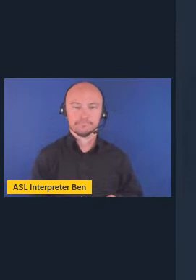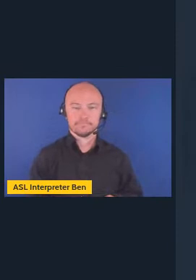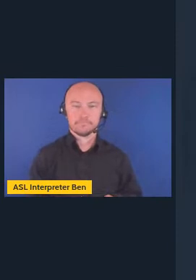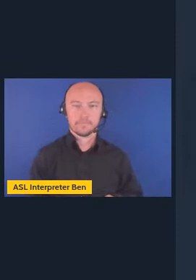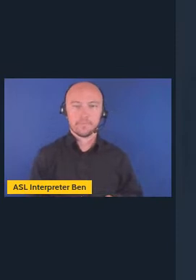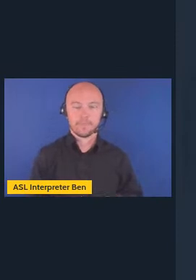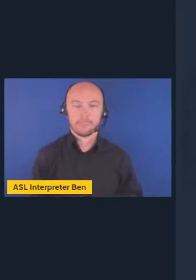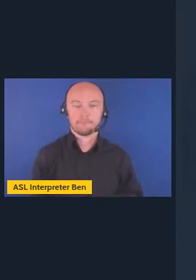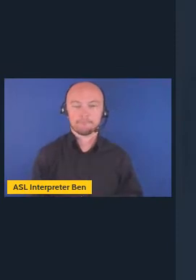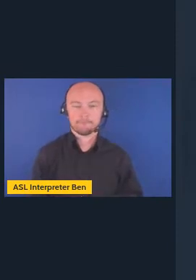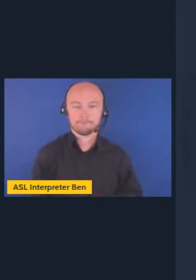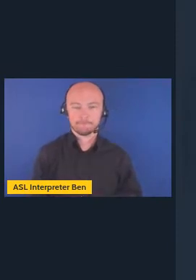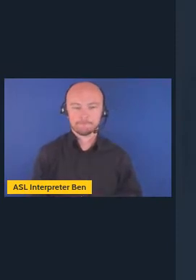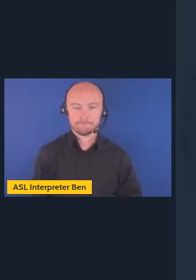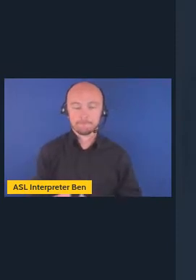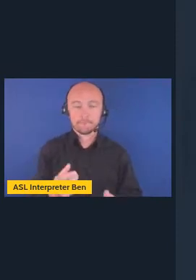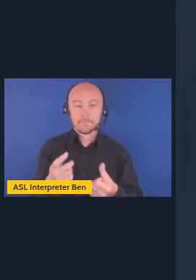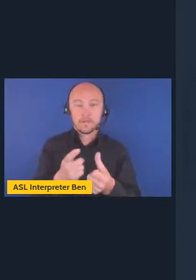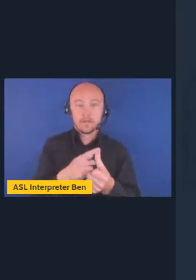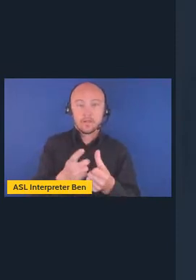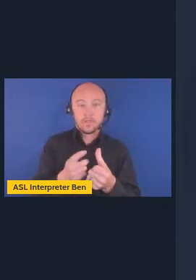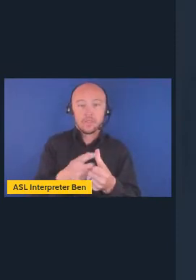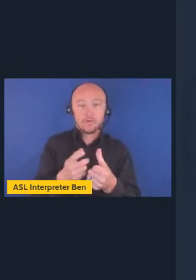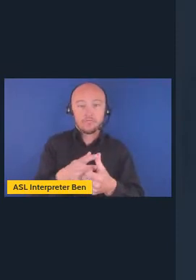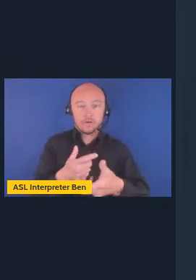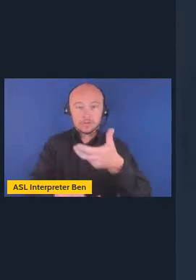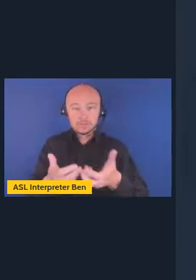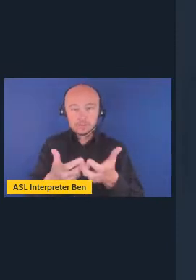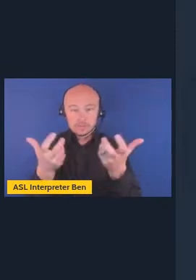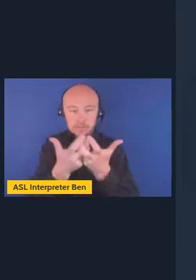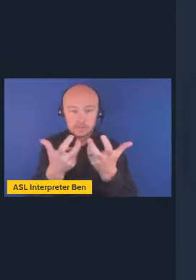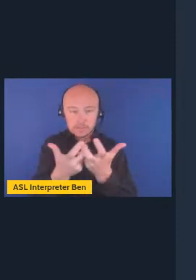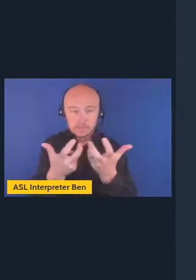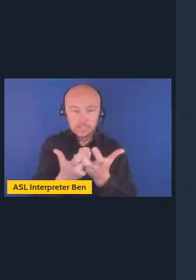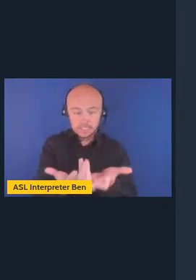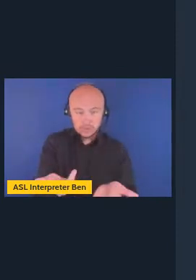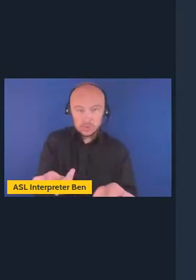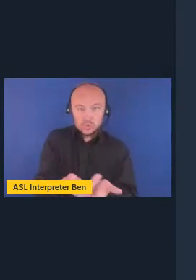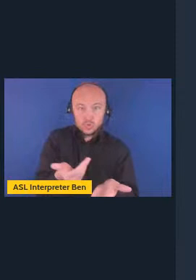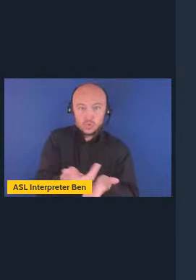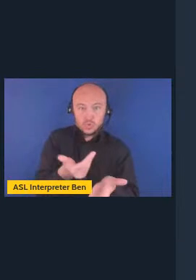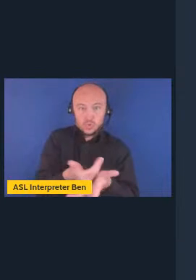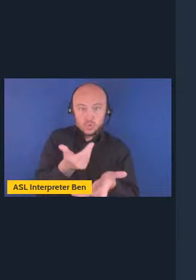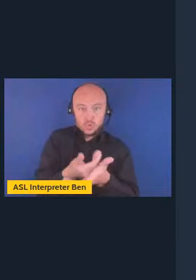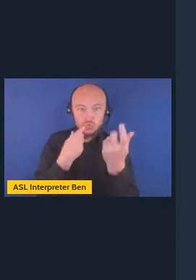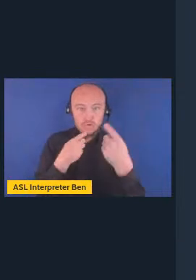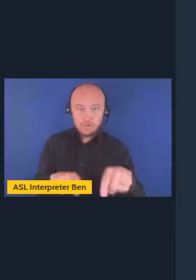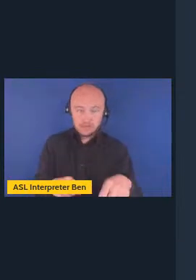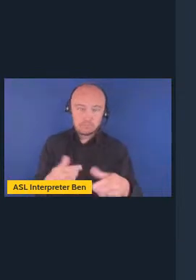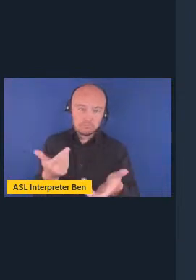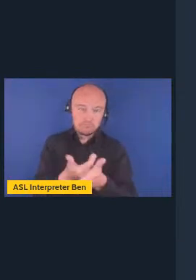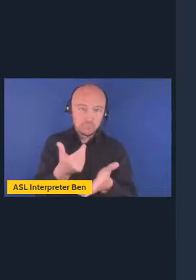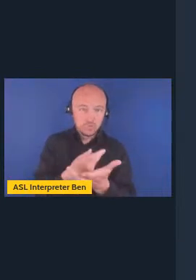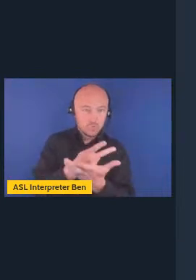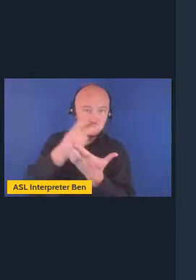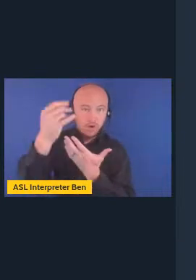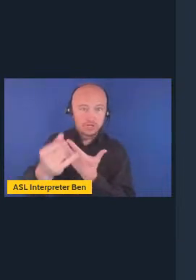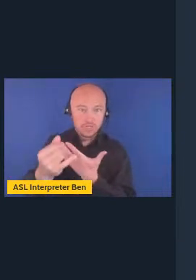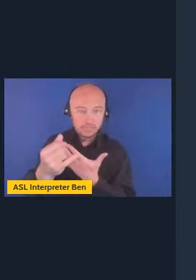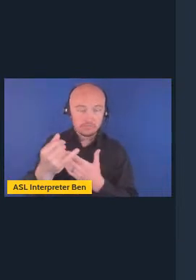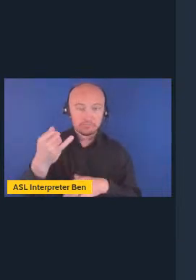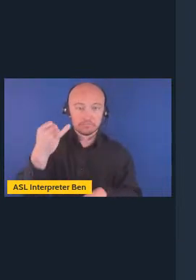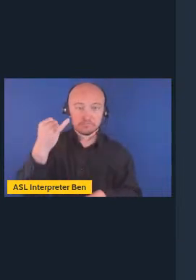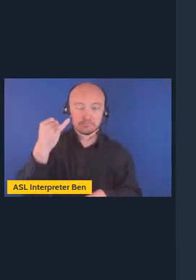The first interaction many users have with Projen is the Projen new command to generate a new project. If you are only